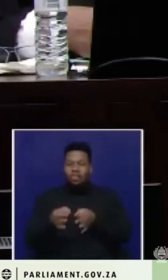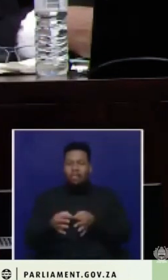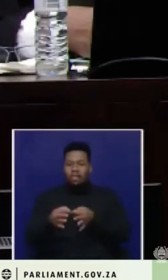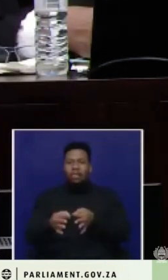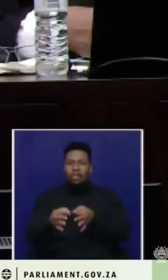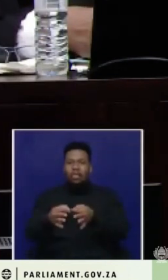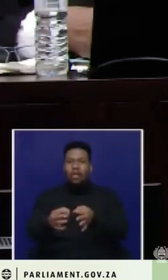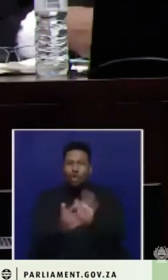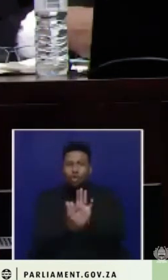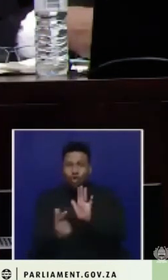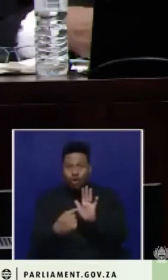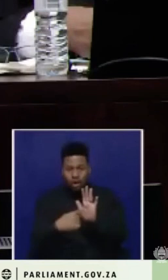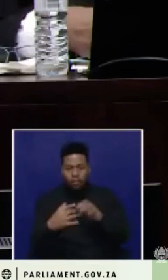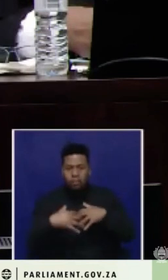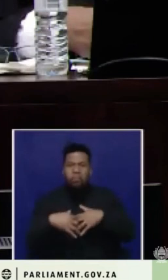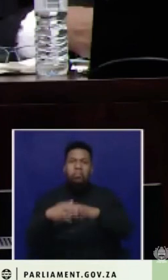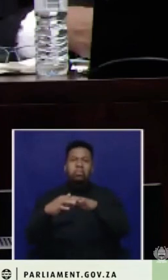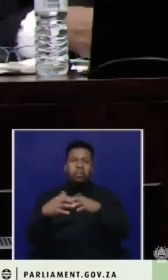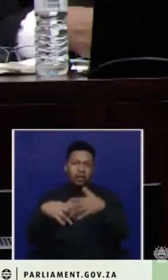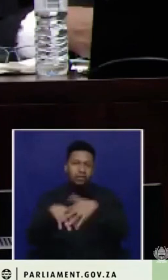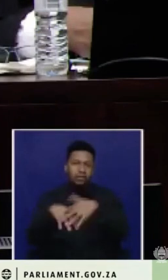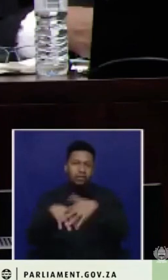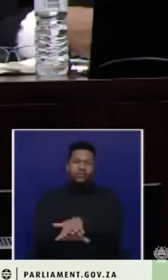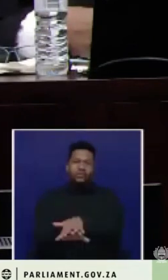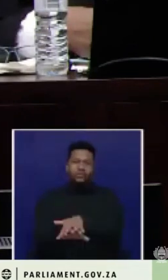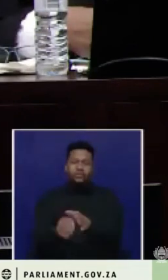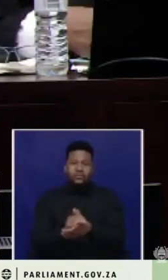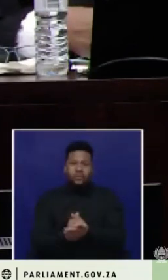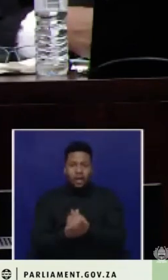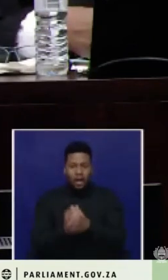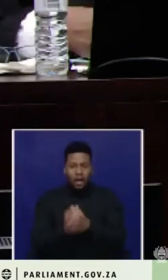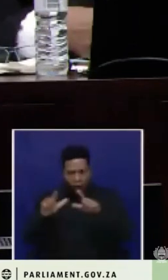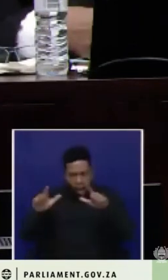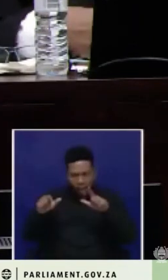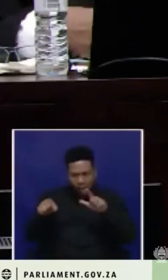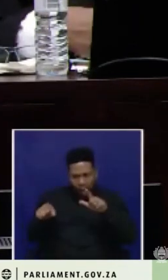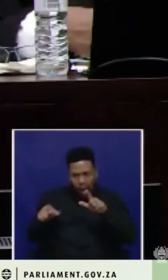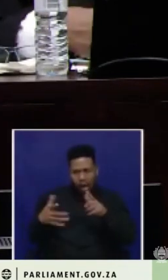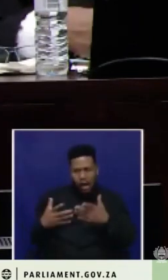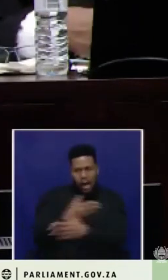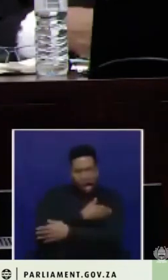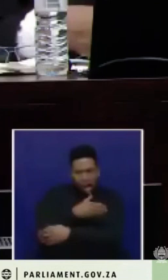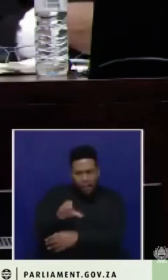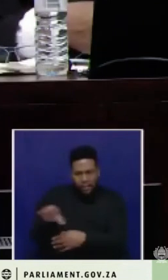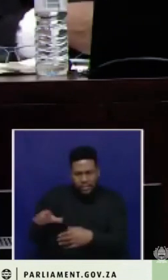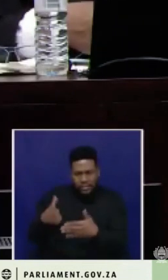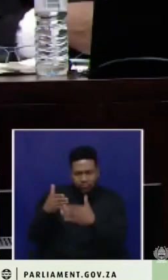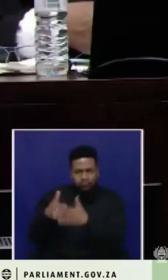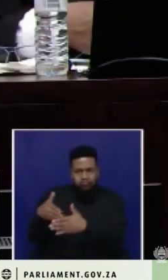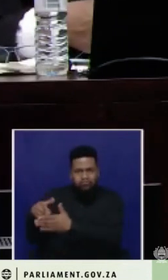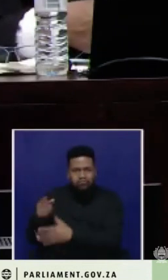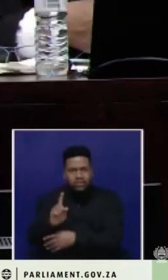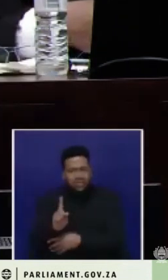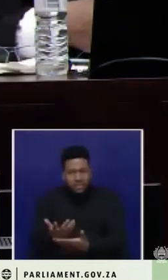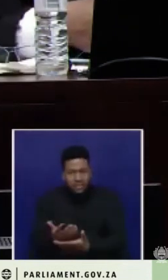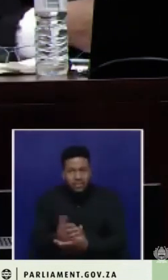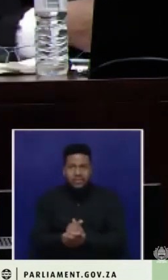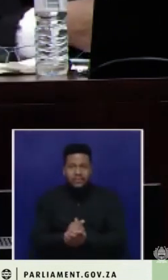highlighted capacity constraints that weaken delivery, and public discourse has amplified